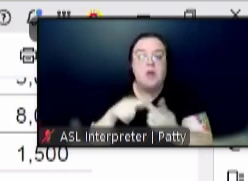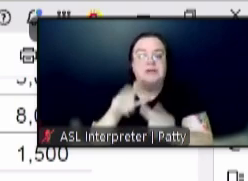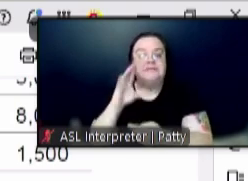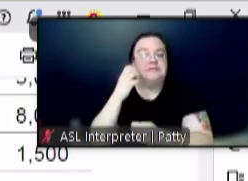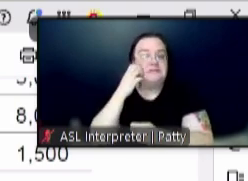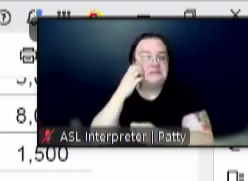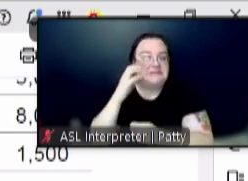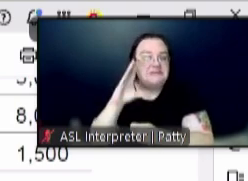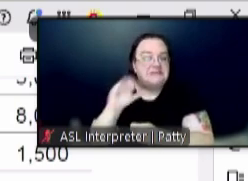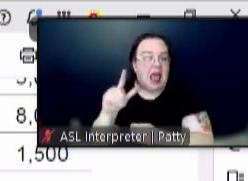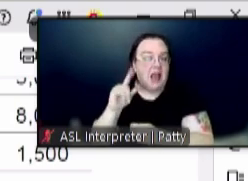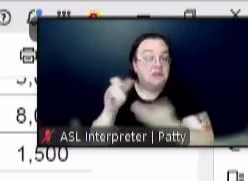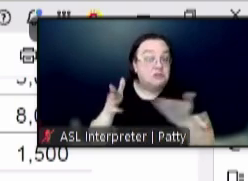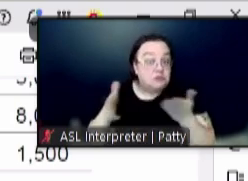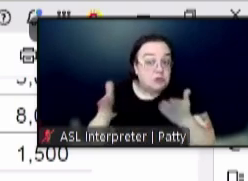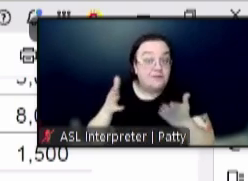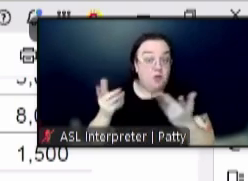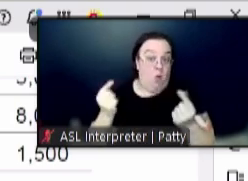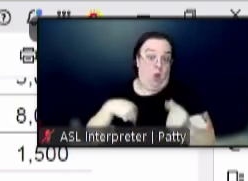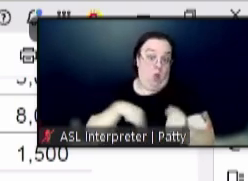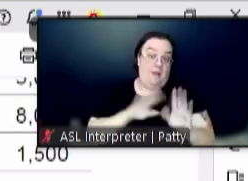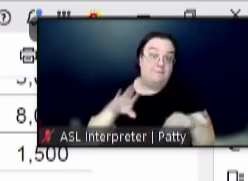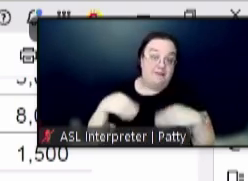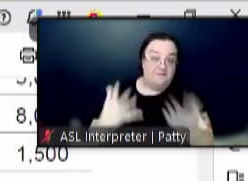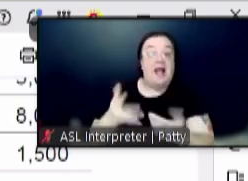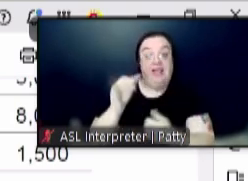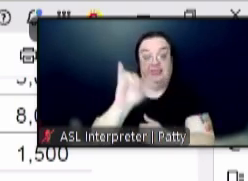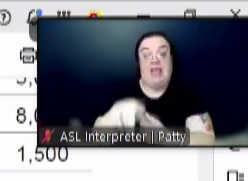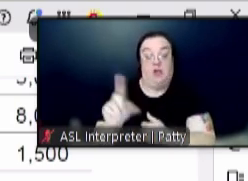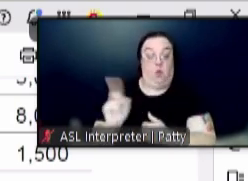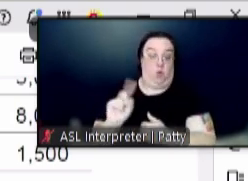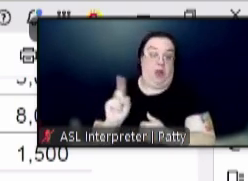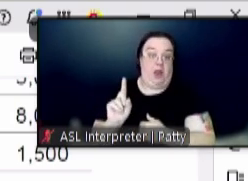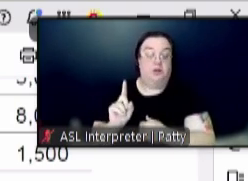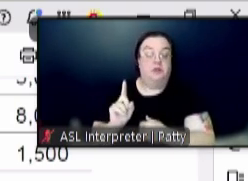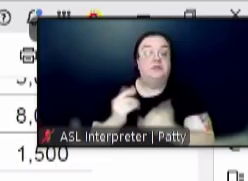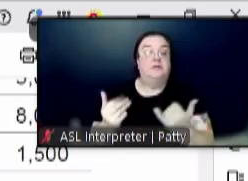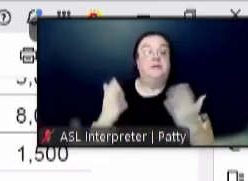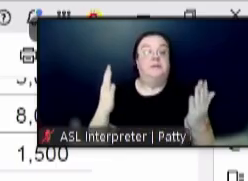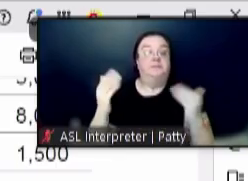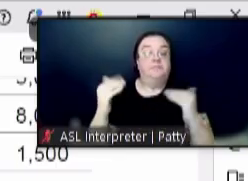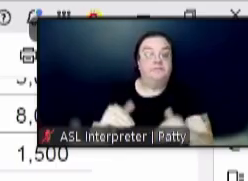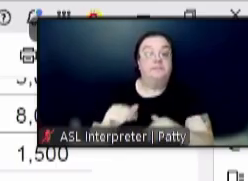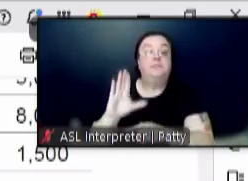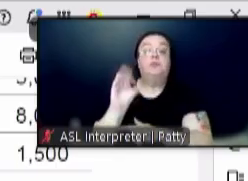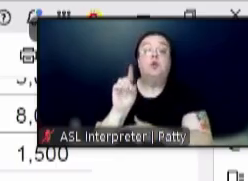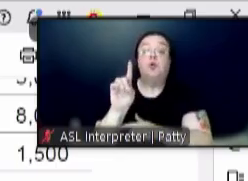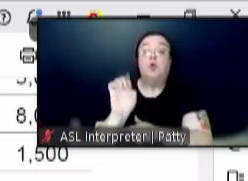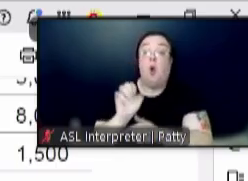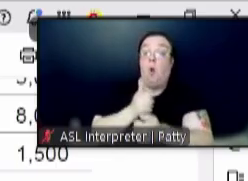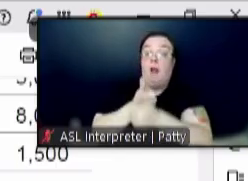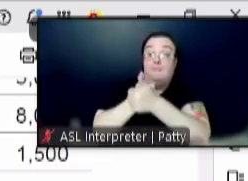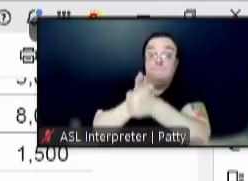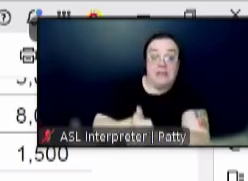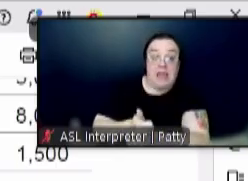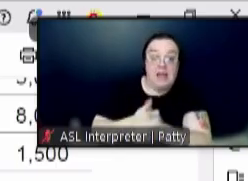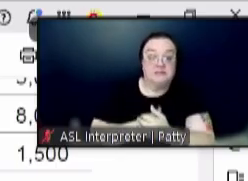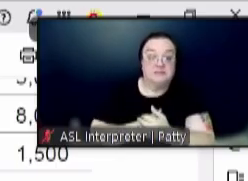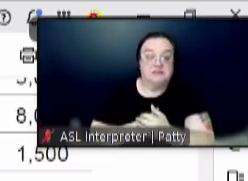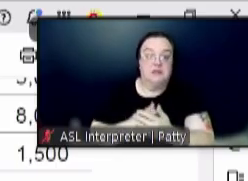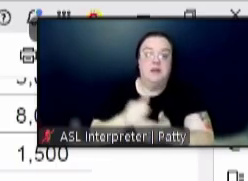that we provide. So that's where we are. Code compliance, private